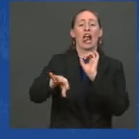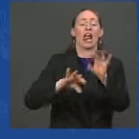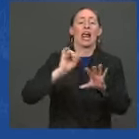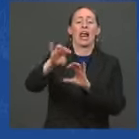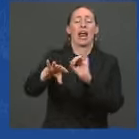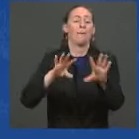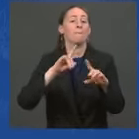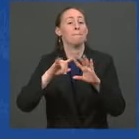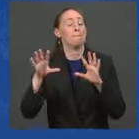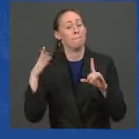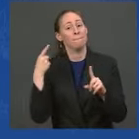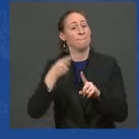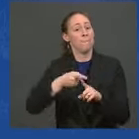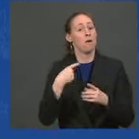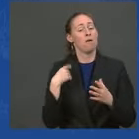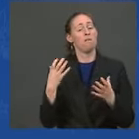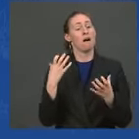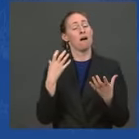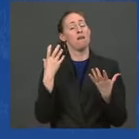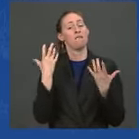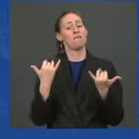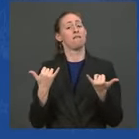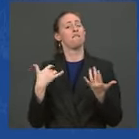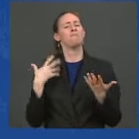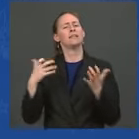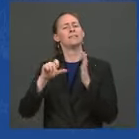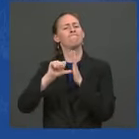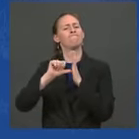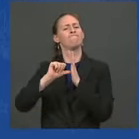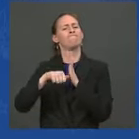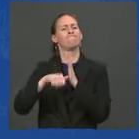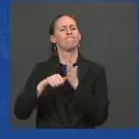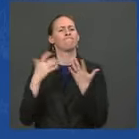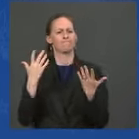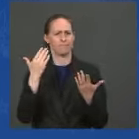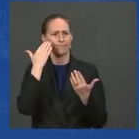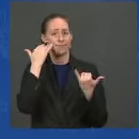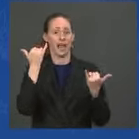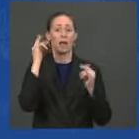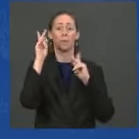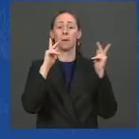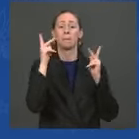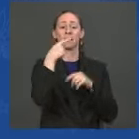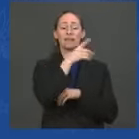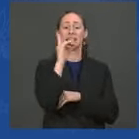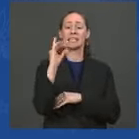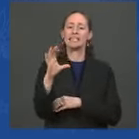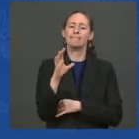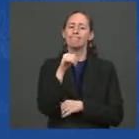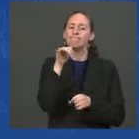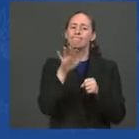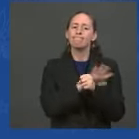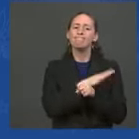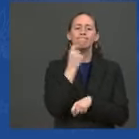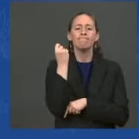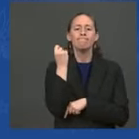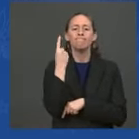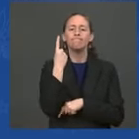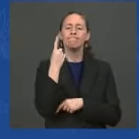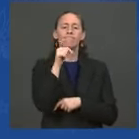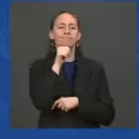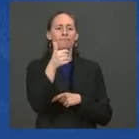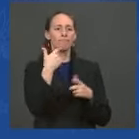bottom line is I wanted to come here today because too many folks in Washington still don't realize it isn't enough just to invest in our physical